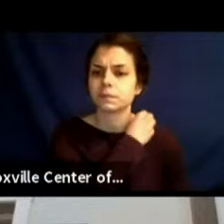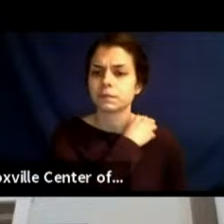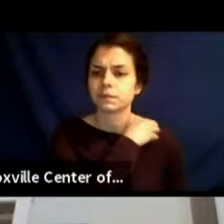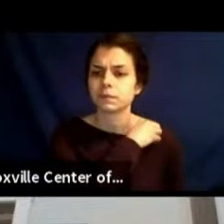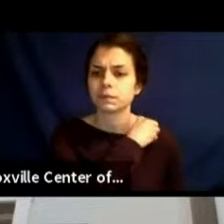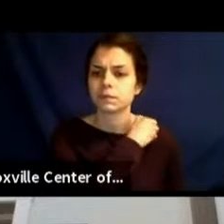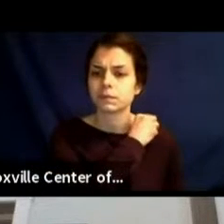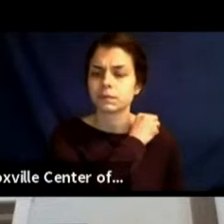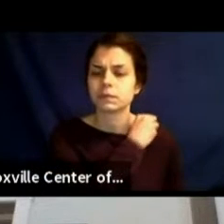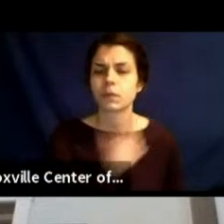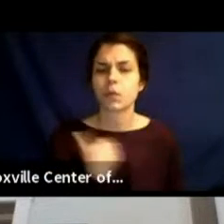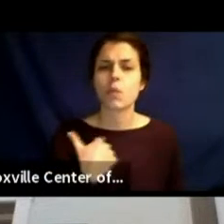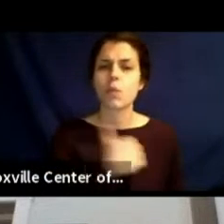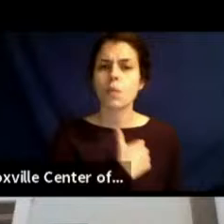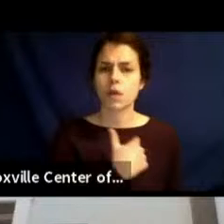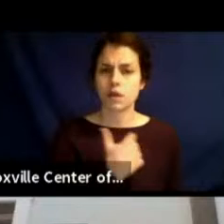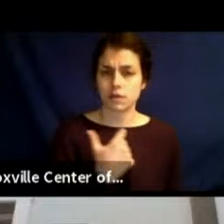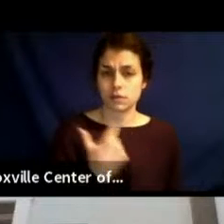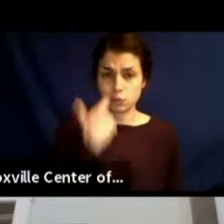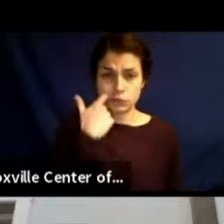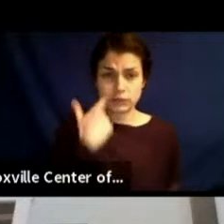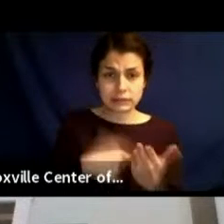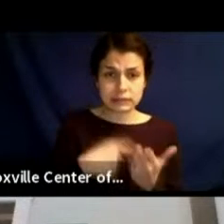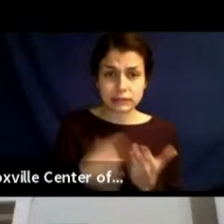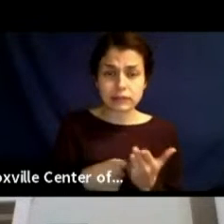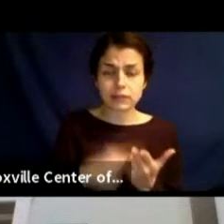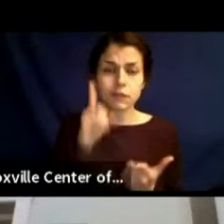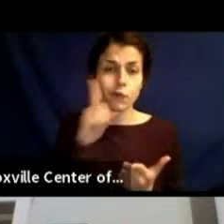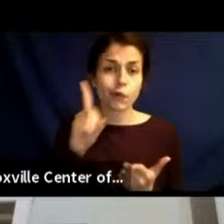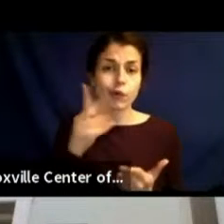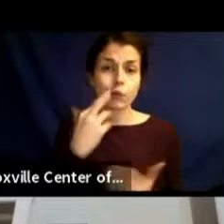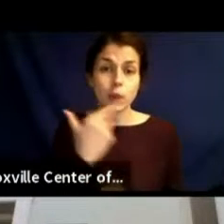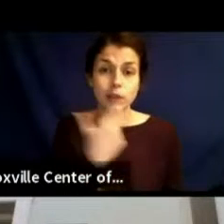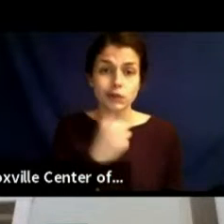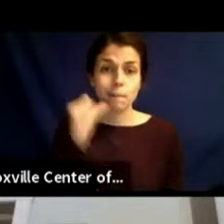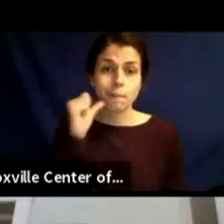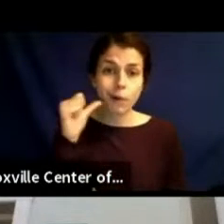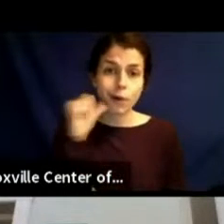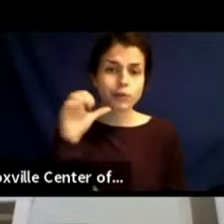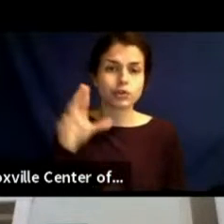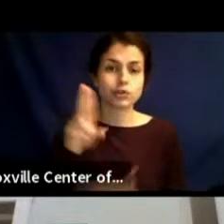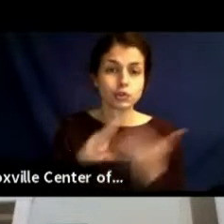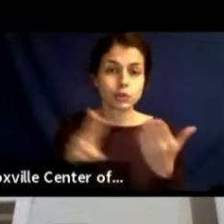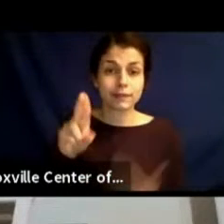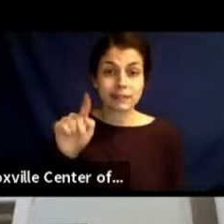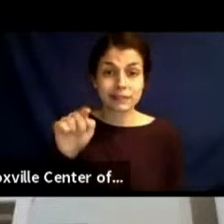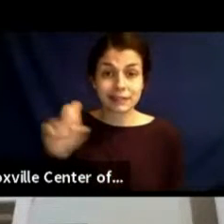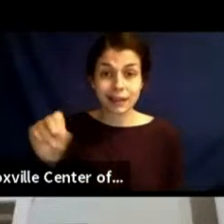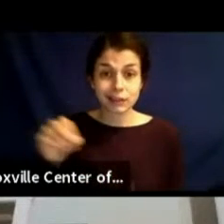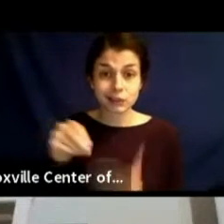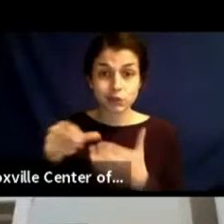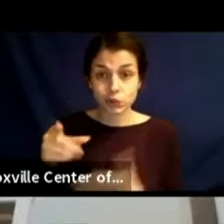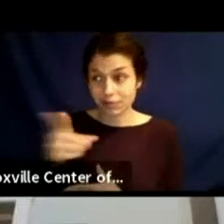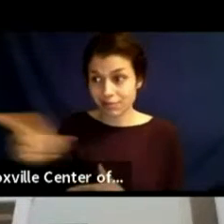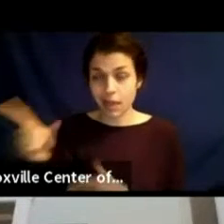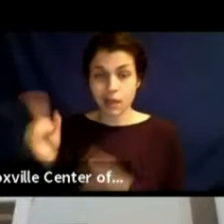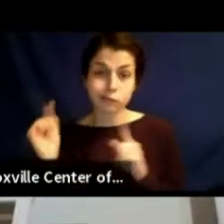about bars and restaurants that UT students frequented. And of course, I think they're out of class